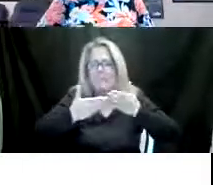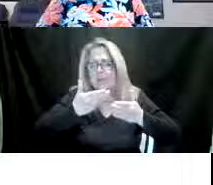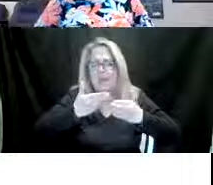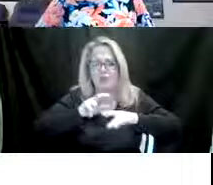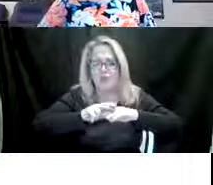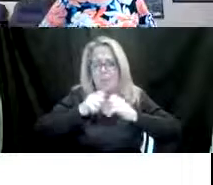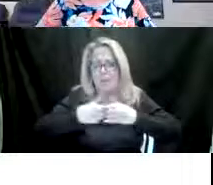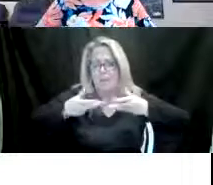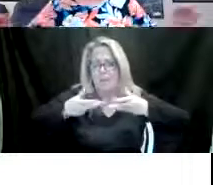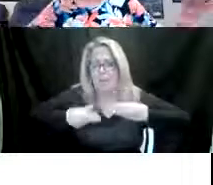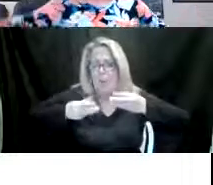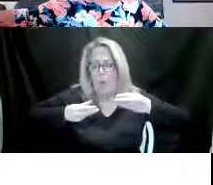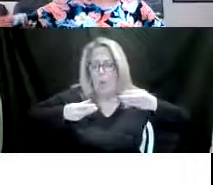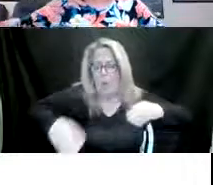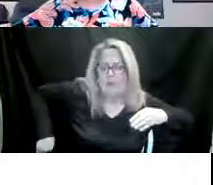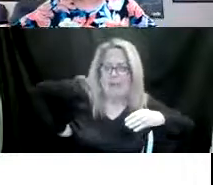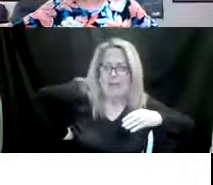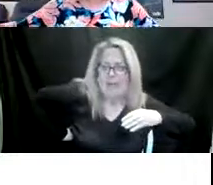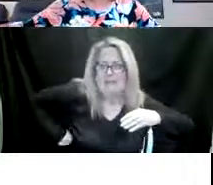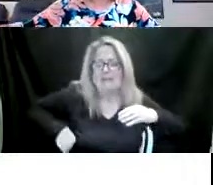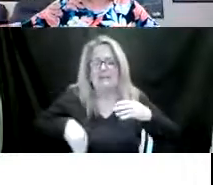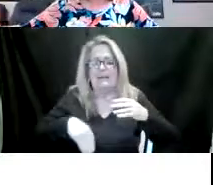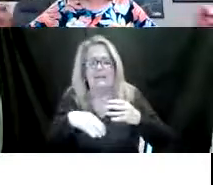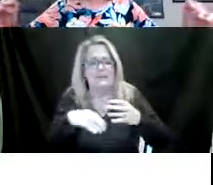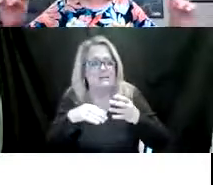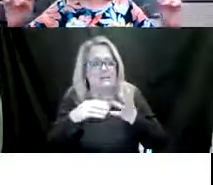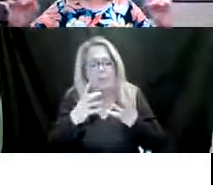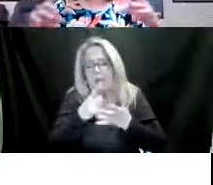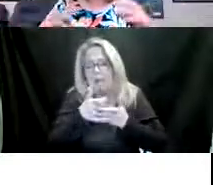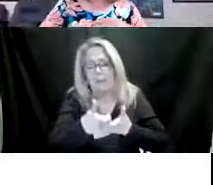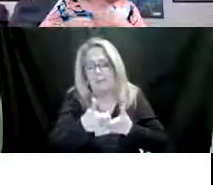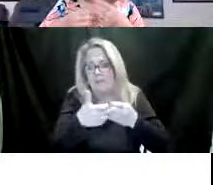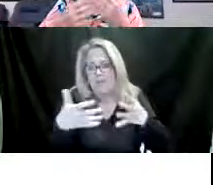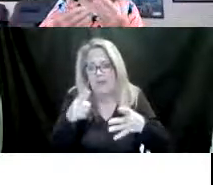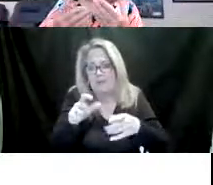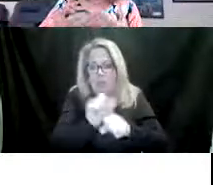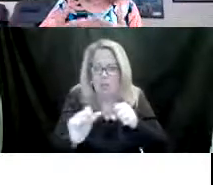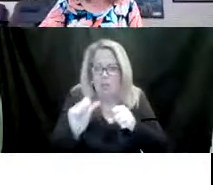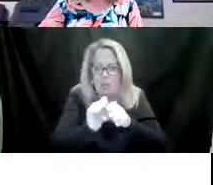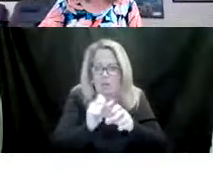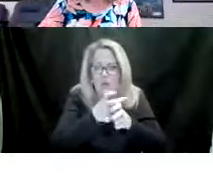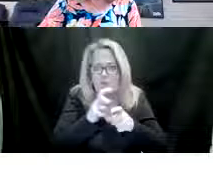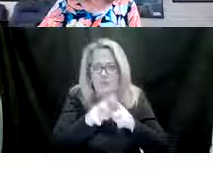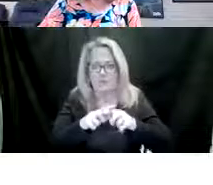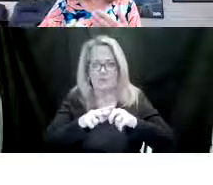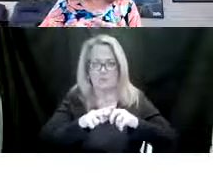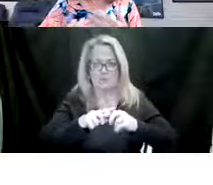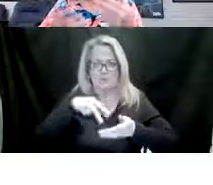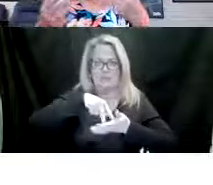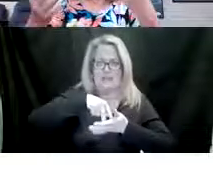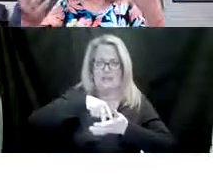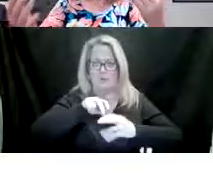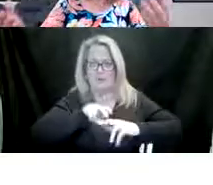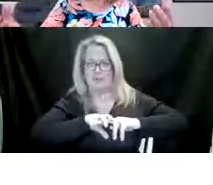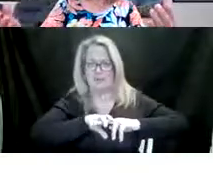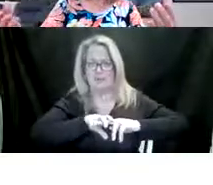around them, which keeps them upright without having to really work hard, depending on what the goal is. But usually